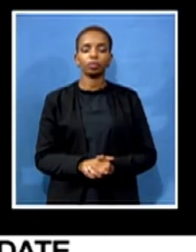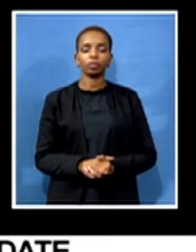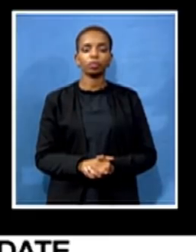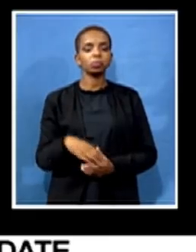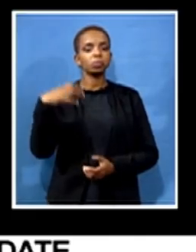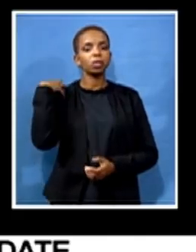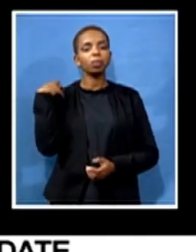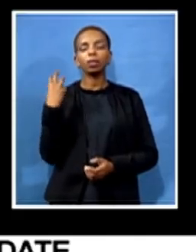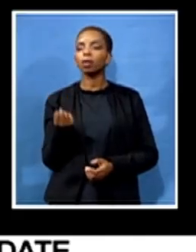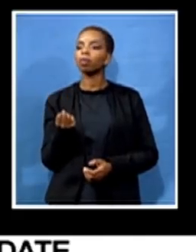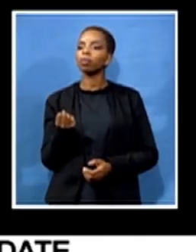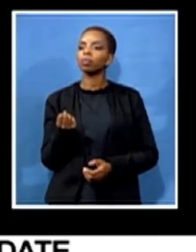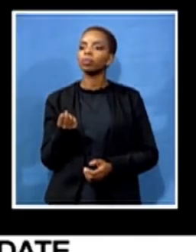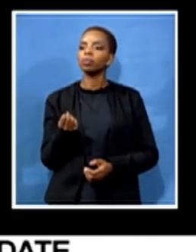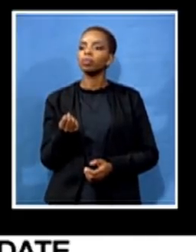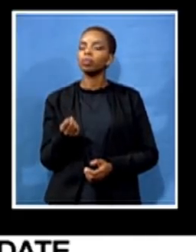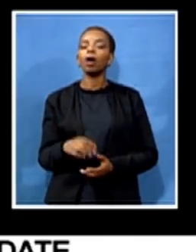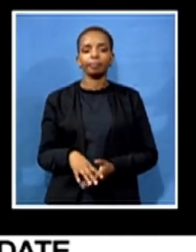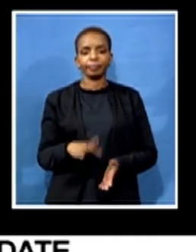Thank you.